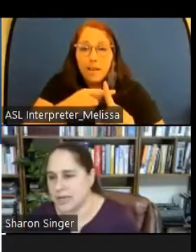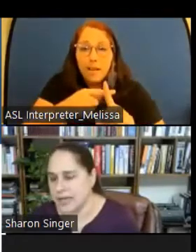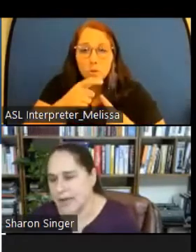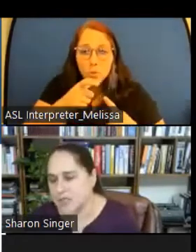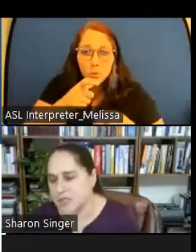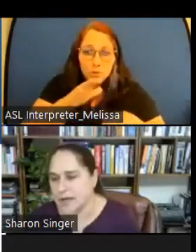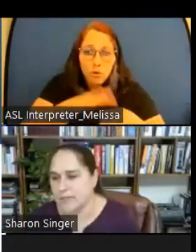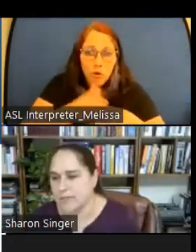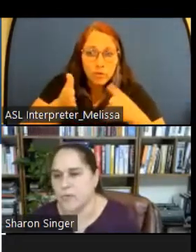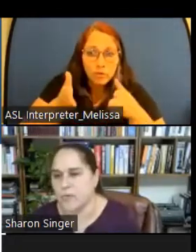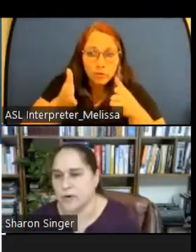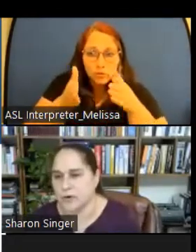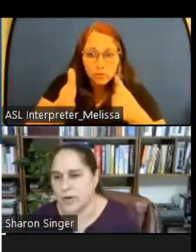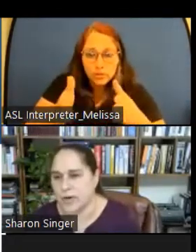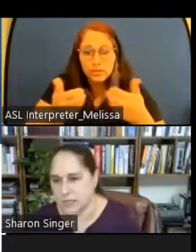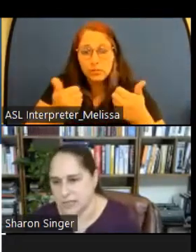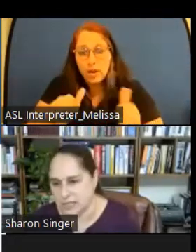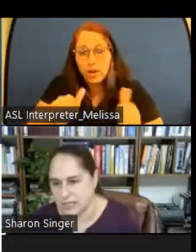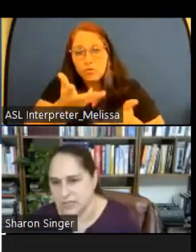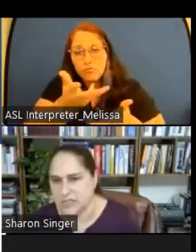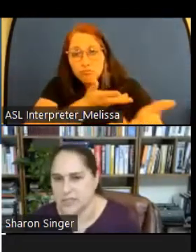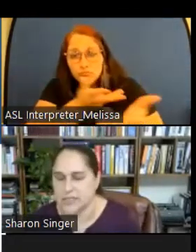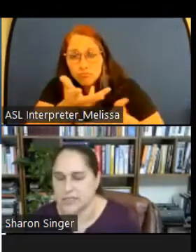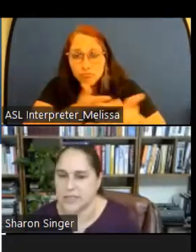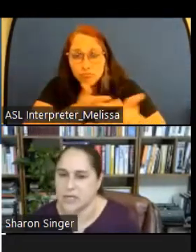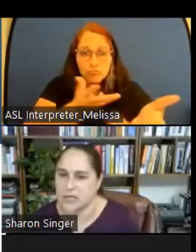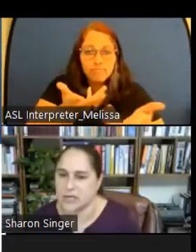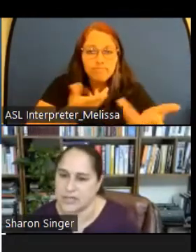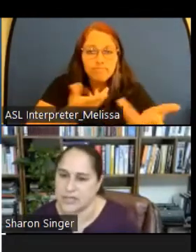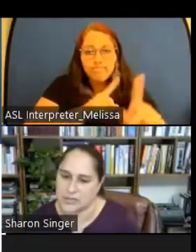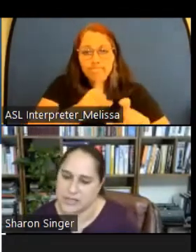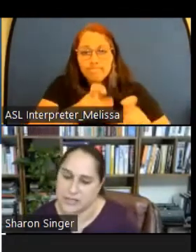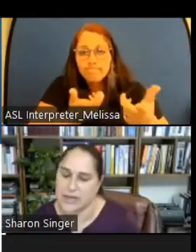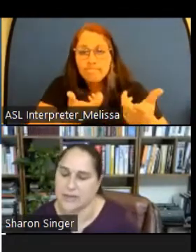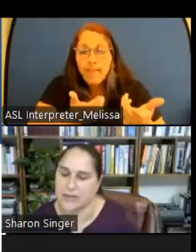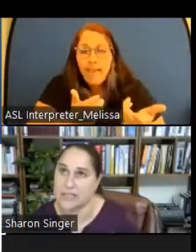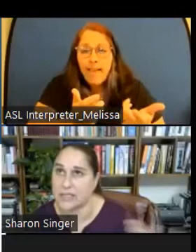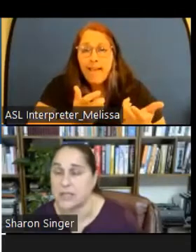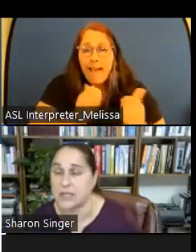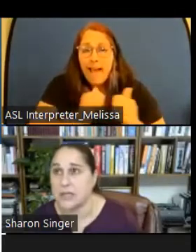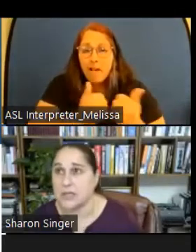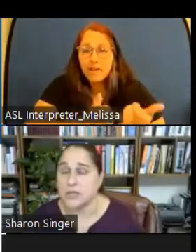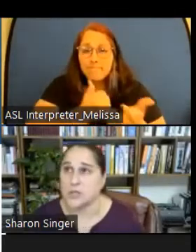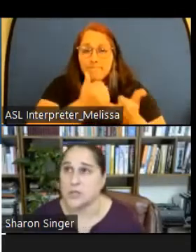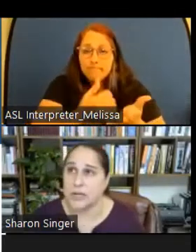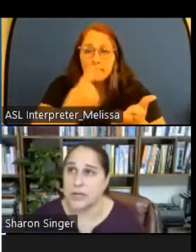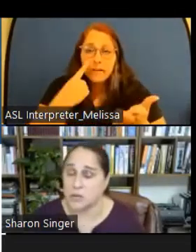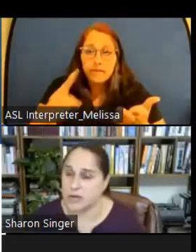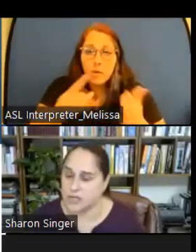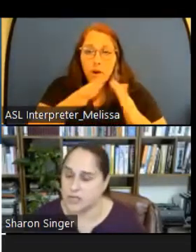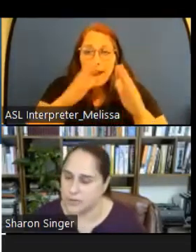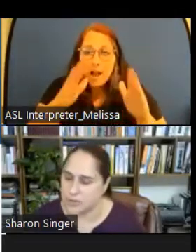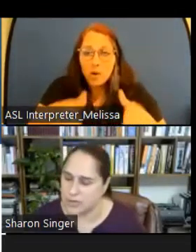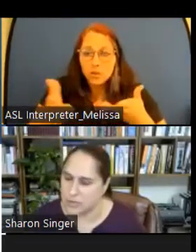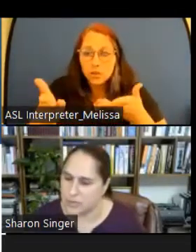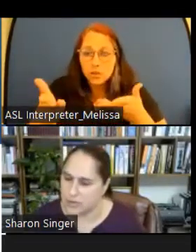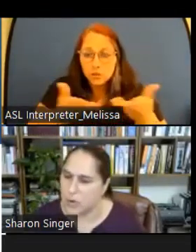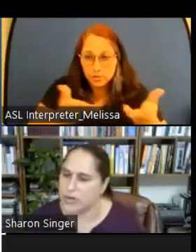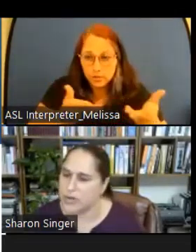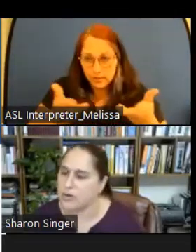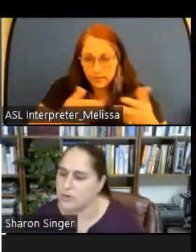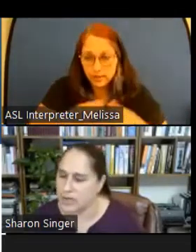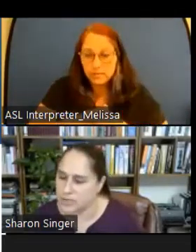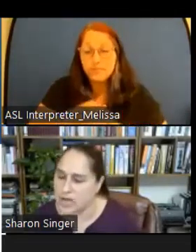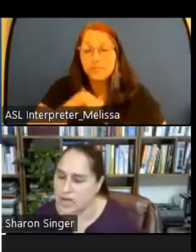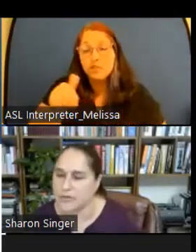and engage them for housing and services and to understand those needs. Obviously, January